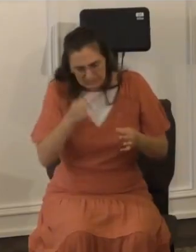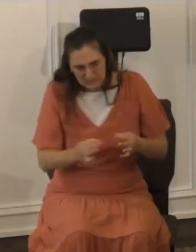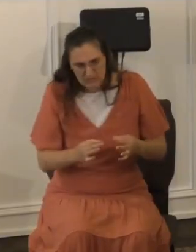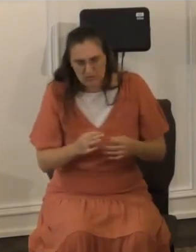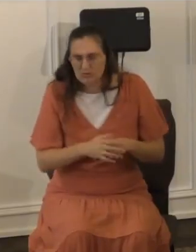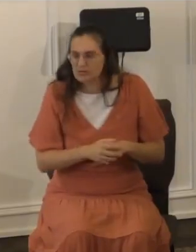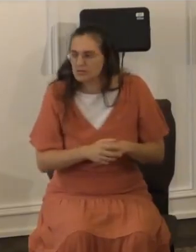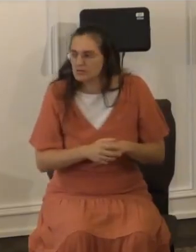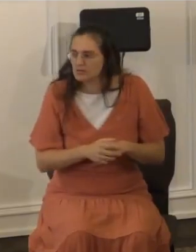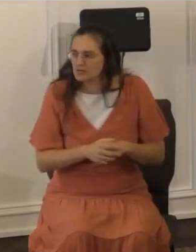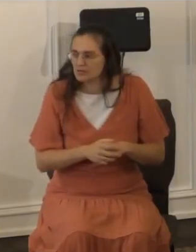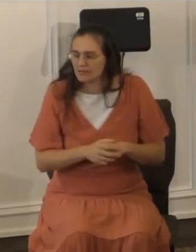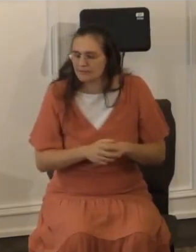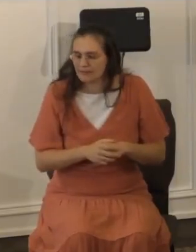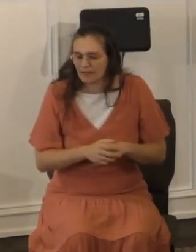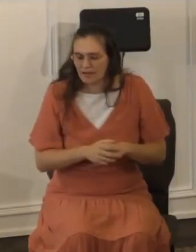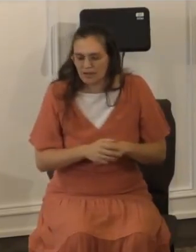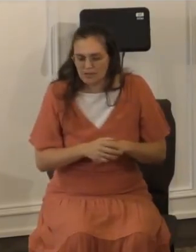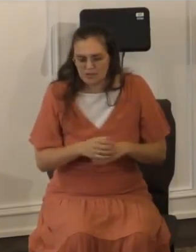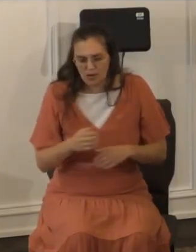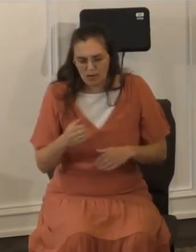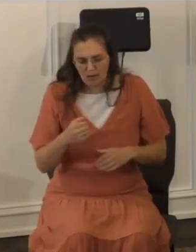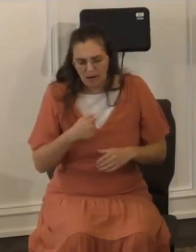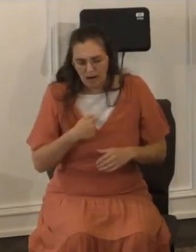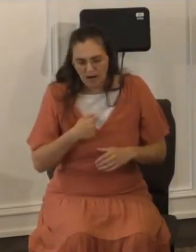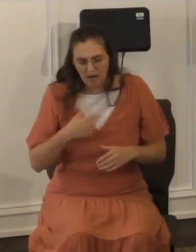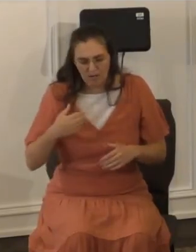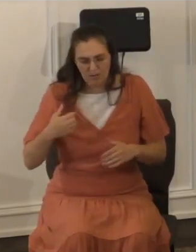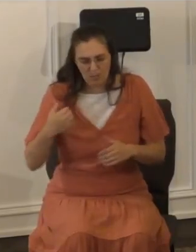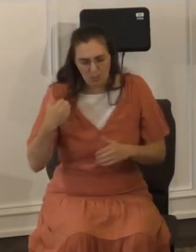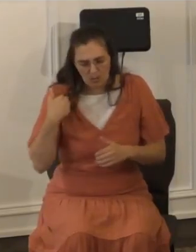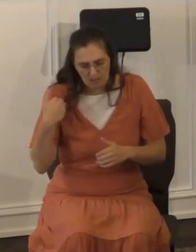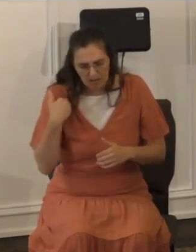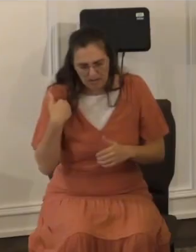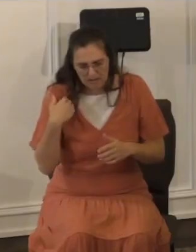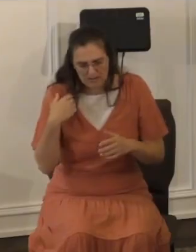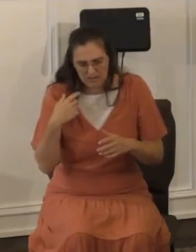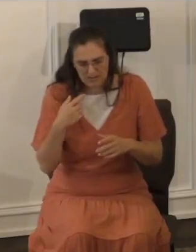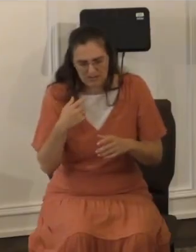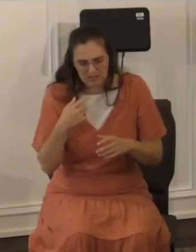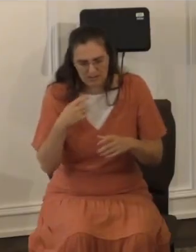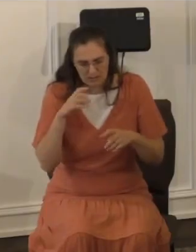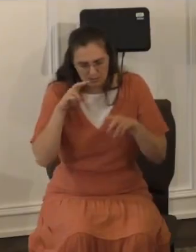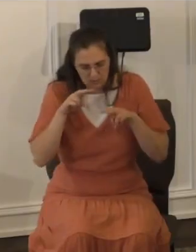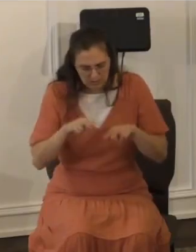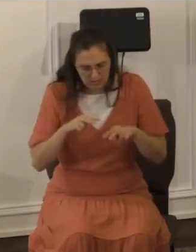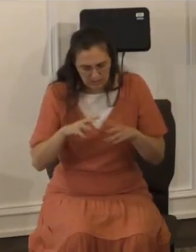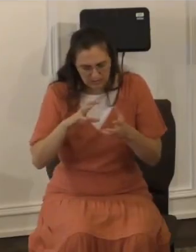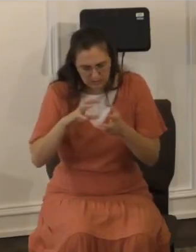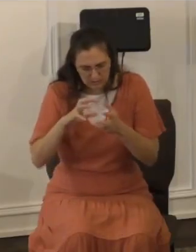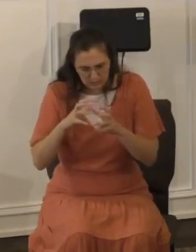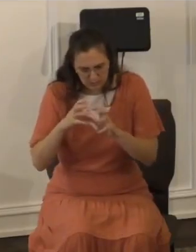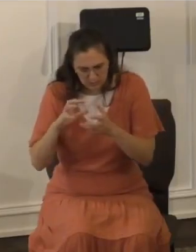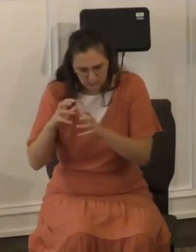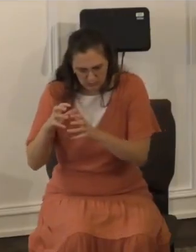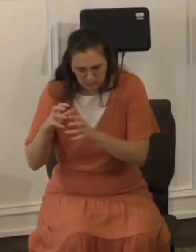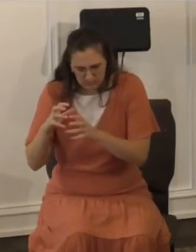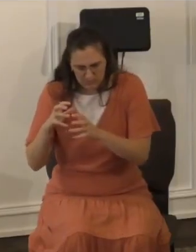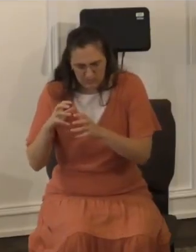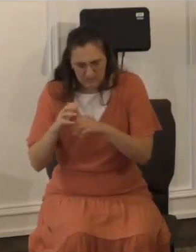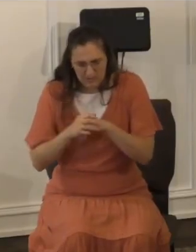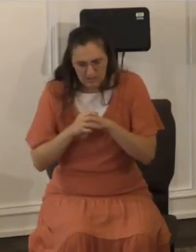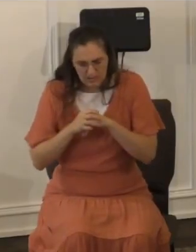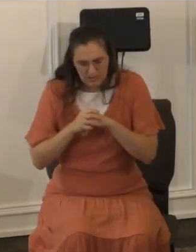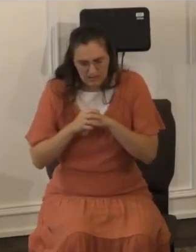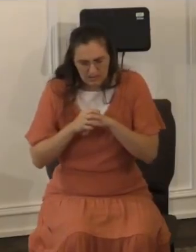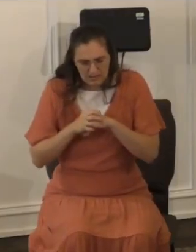can easily go all kinds of different ways. We need to be careful the choices that we make. And just like the Rubik's Cube, when